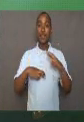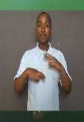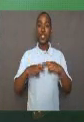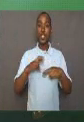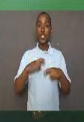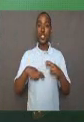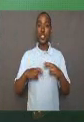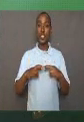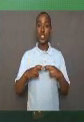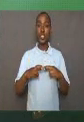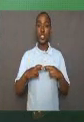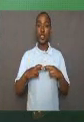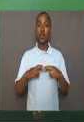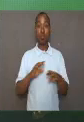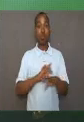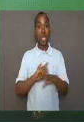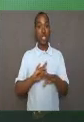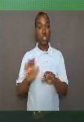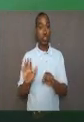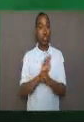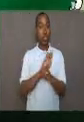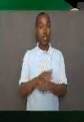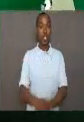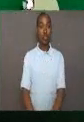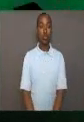by filling in the blanks.